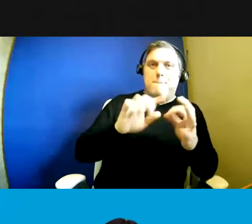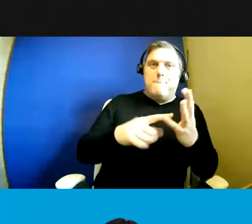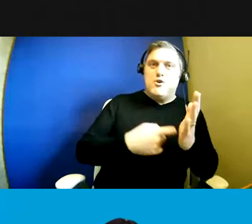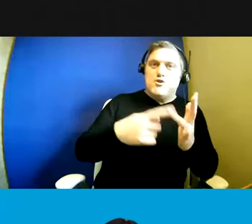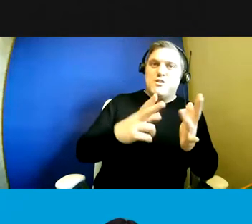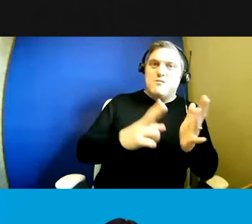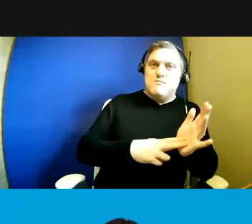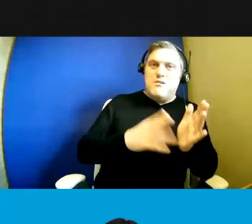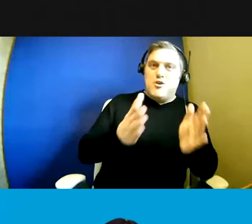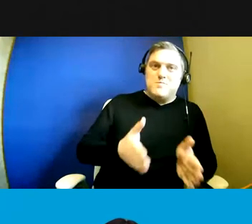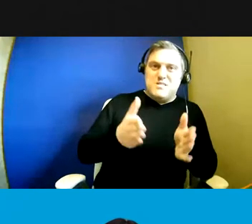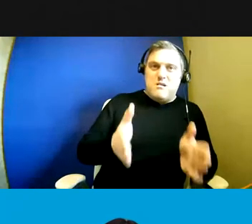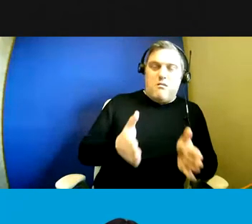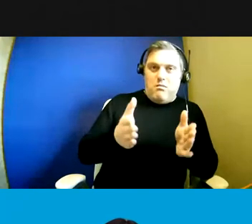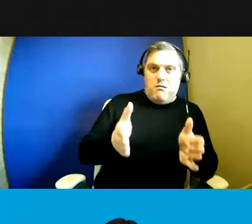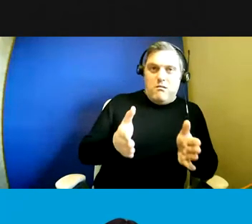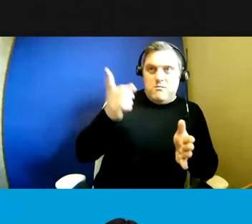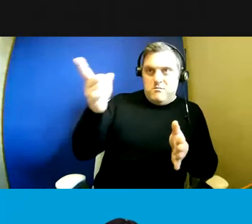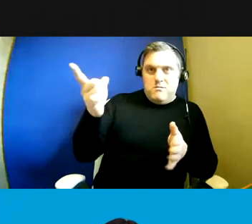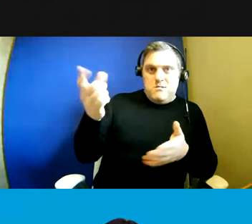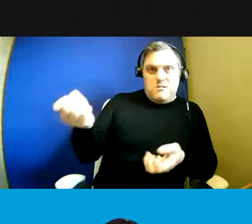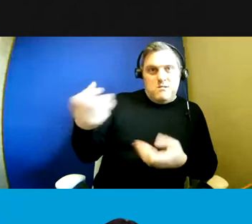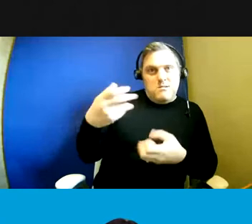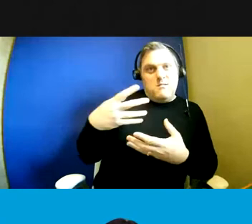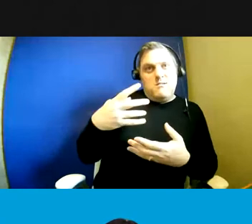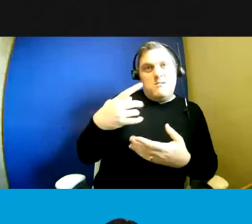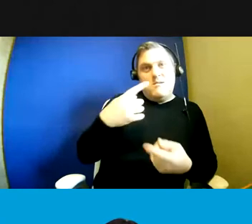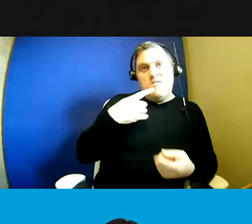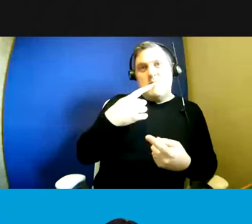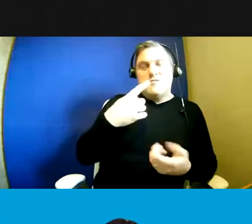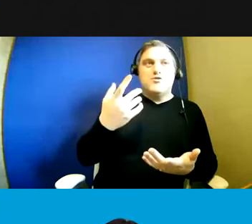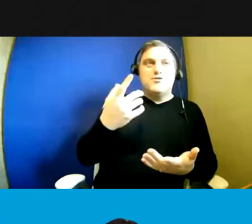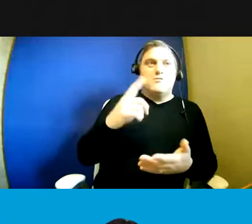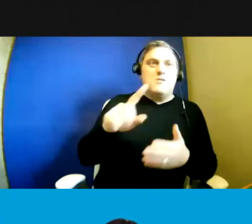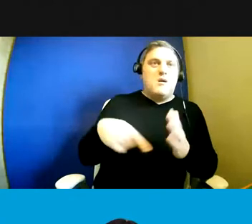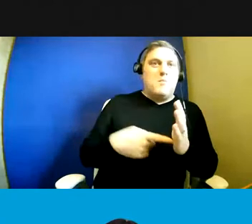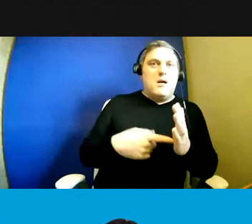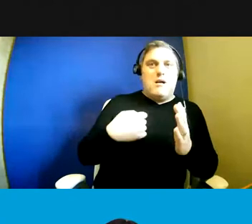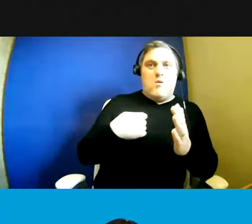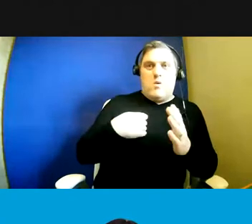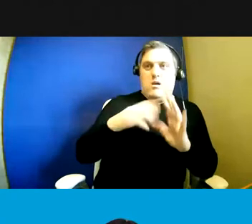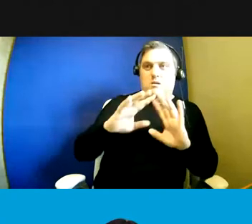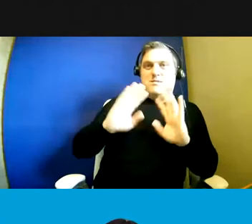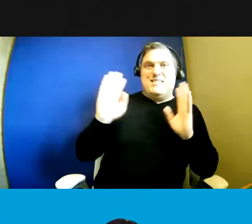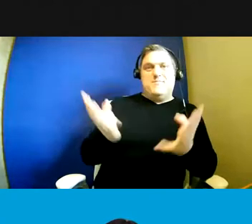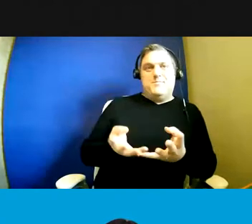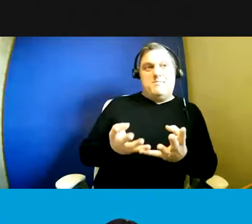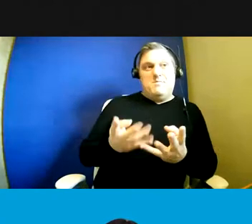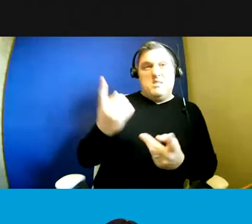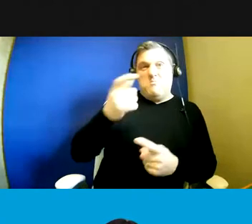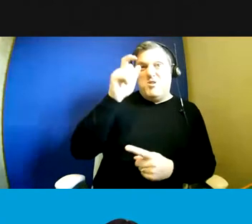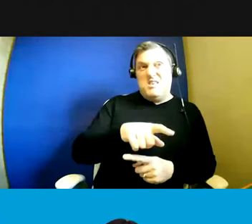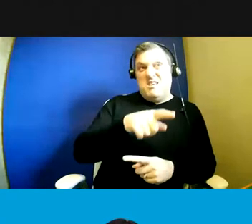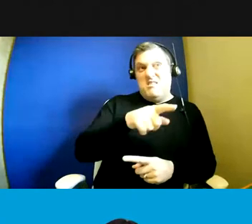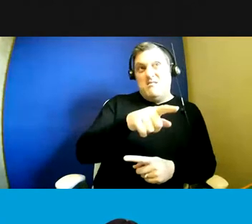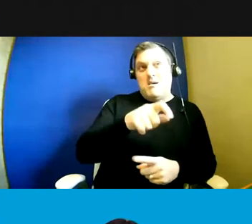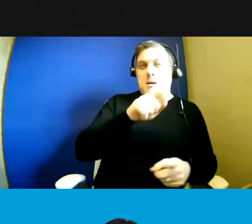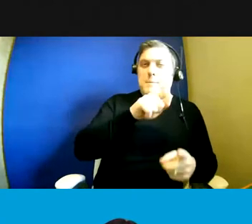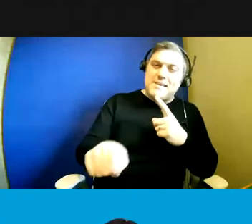who's really kindly giving us some input into the medical team meeting. So when we have somebody with